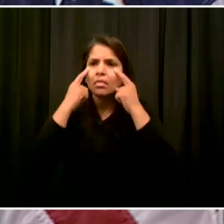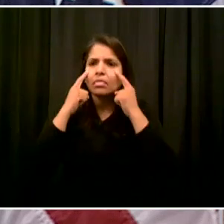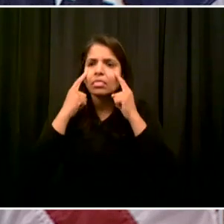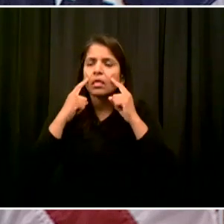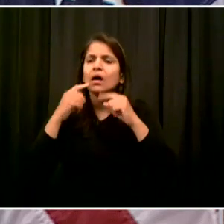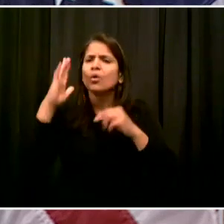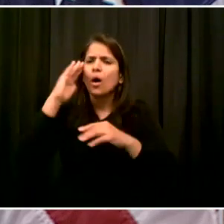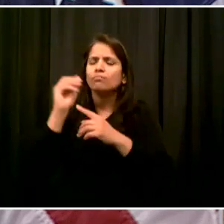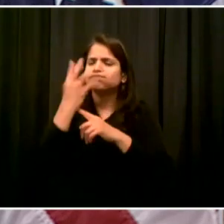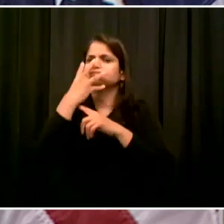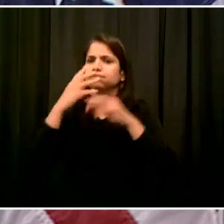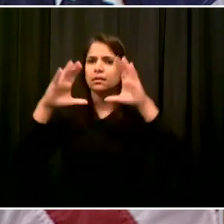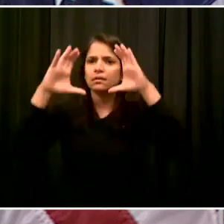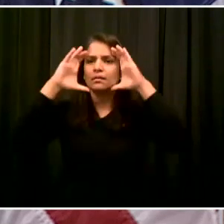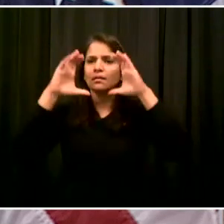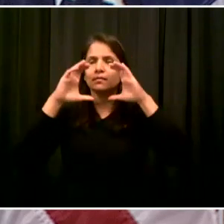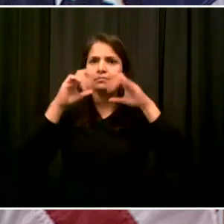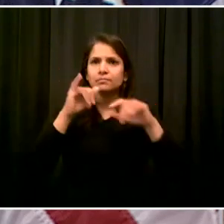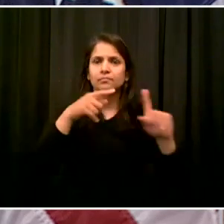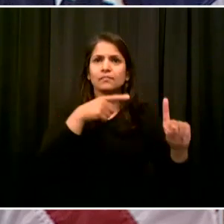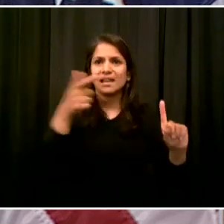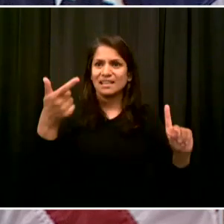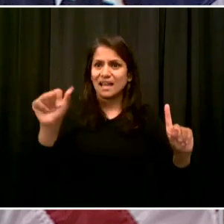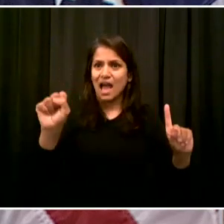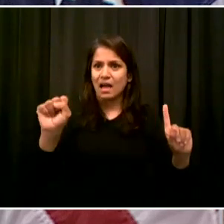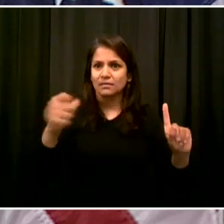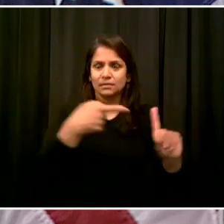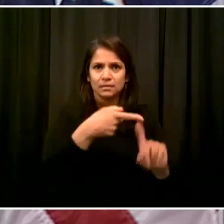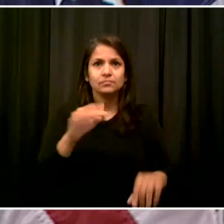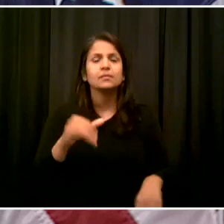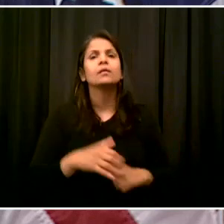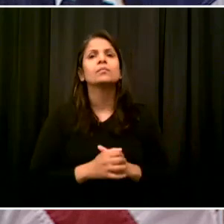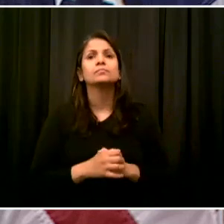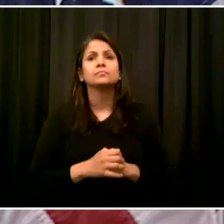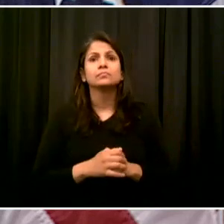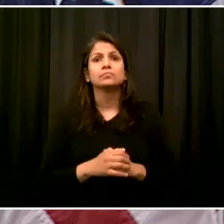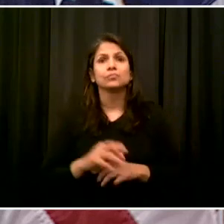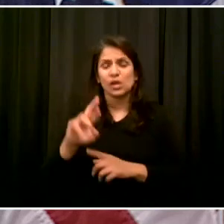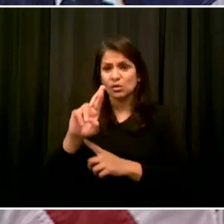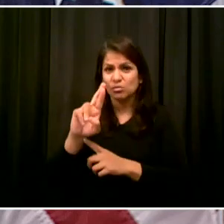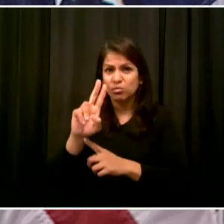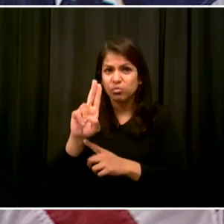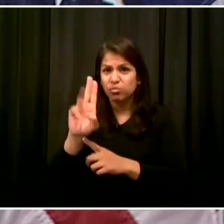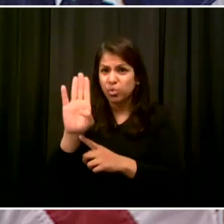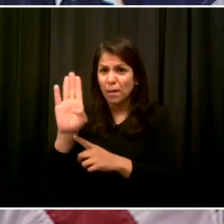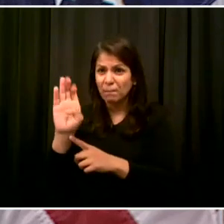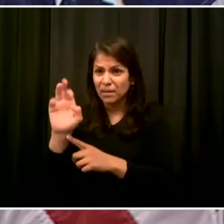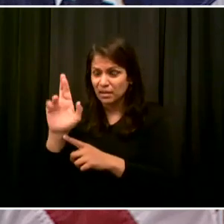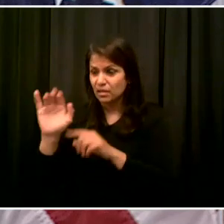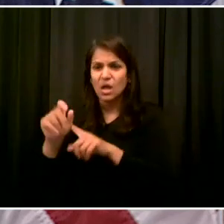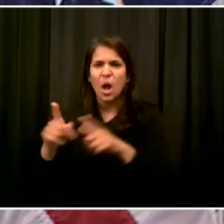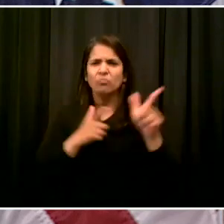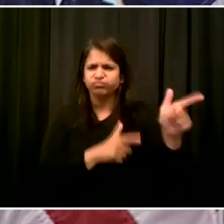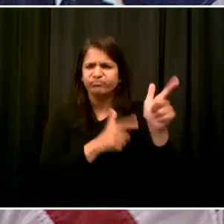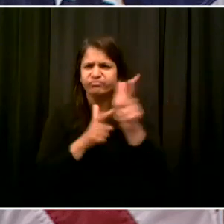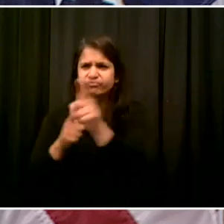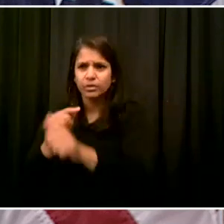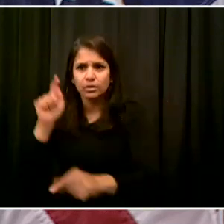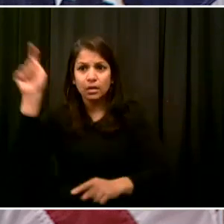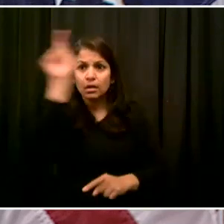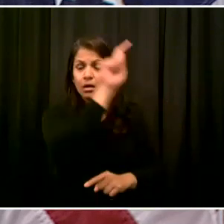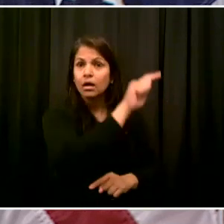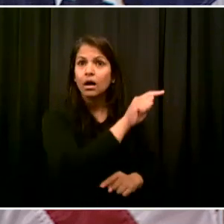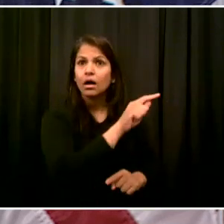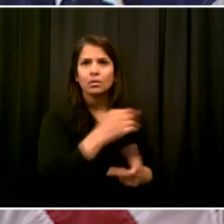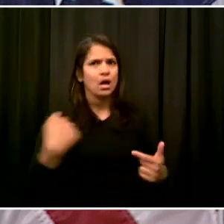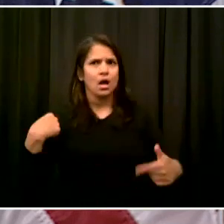those vestiges. The watchtowers are a very good example of the complexity, because I've